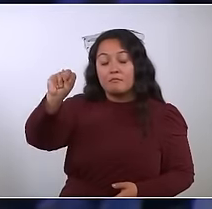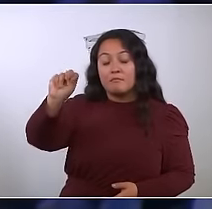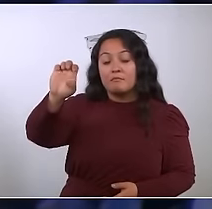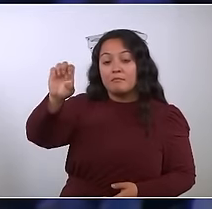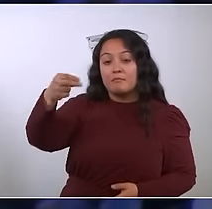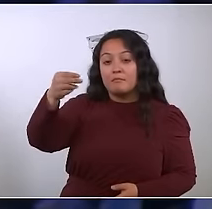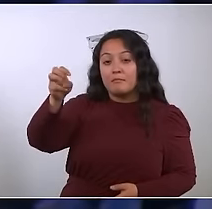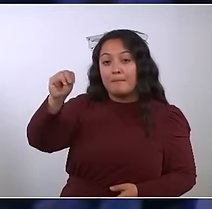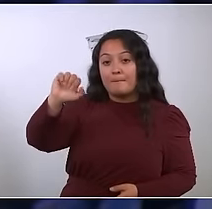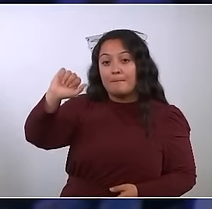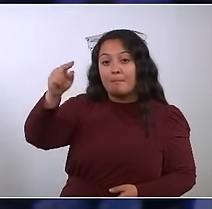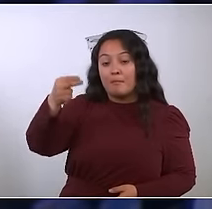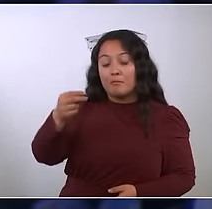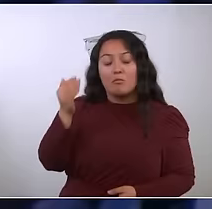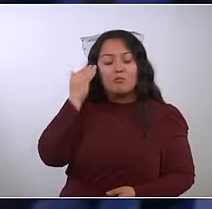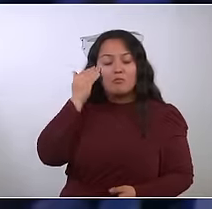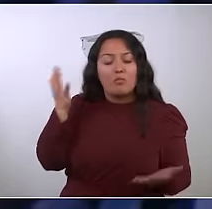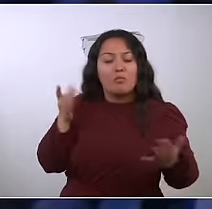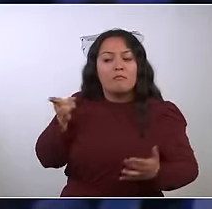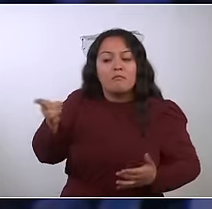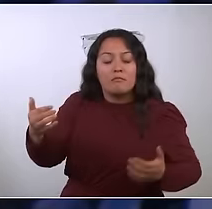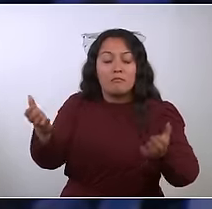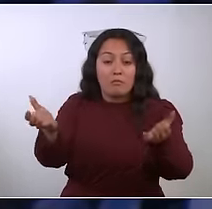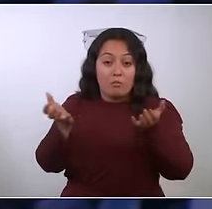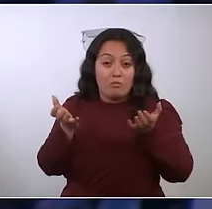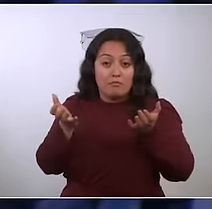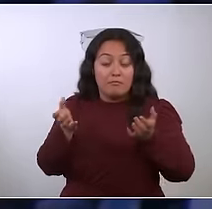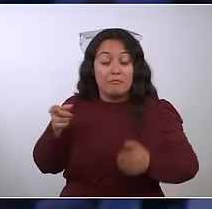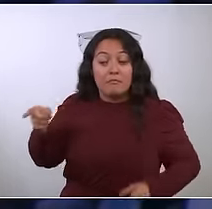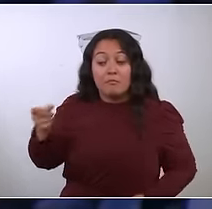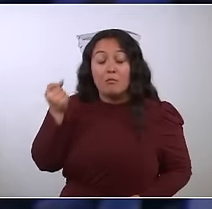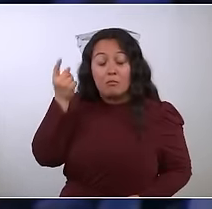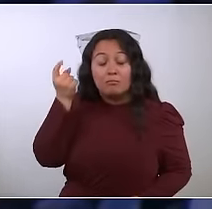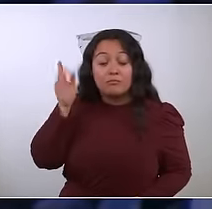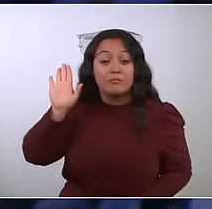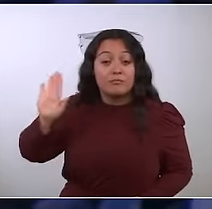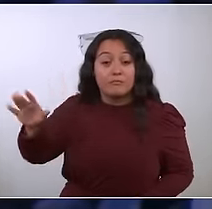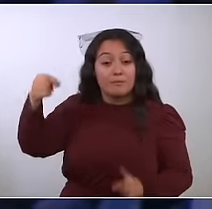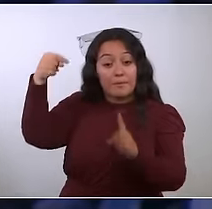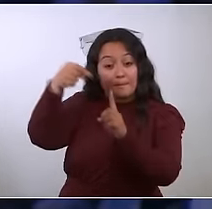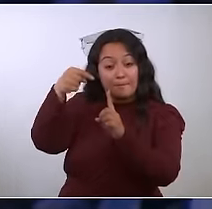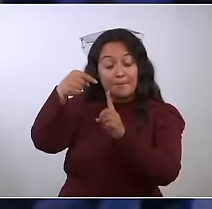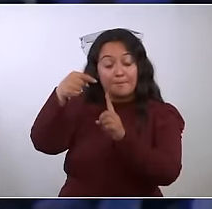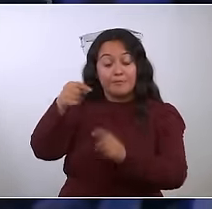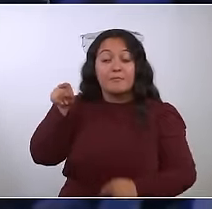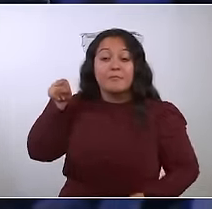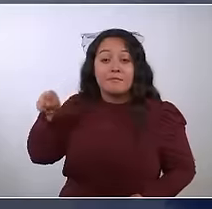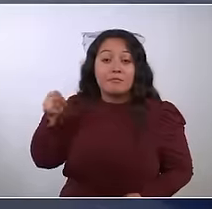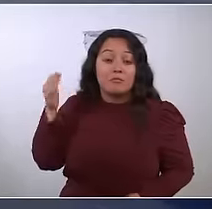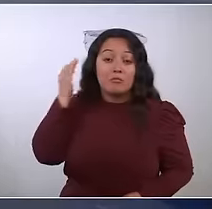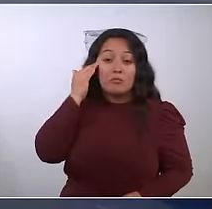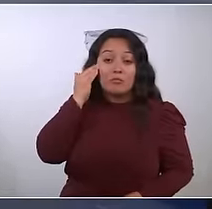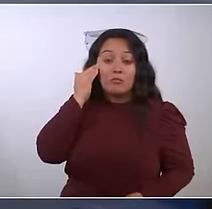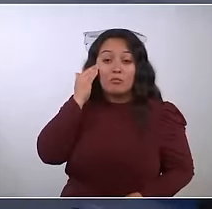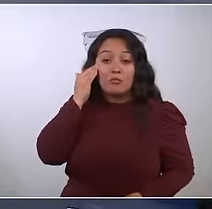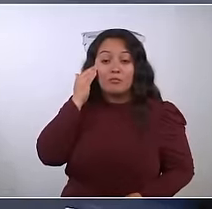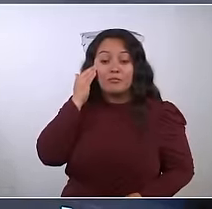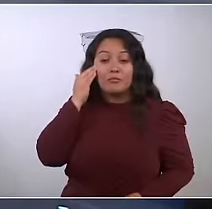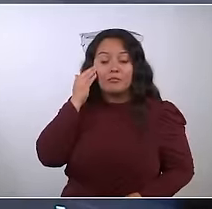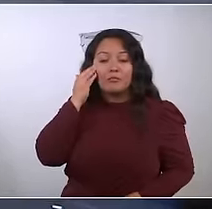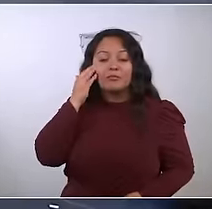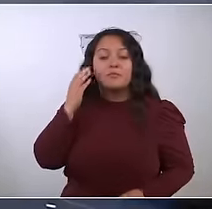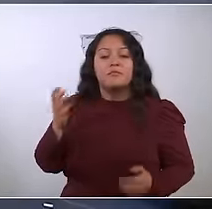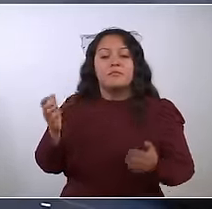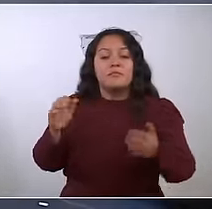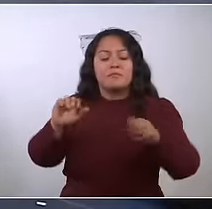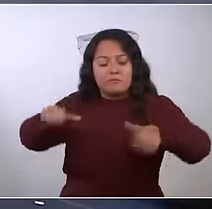he wanted. Es que Nehemías sabía lo que quería. Nehemiah understood the assignment. Nehemías entendió Nehemiah knew that there was a crisis. Él sabía